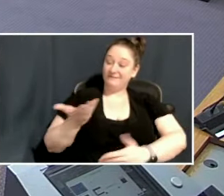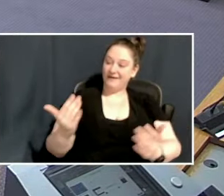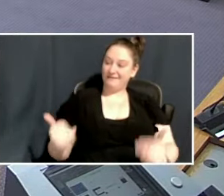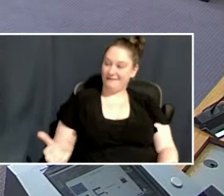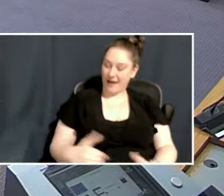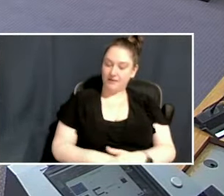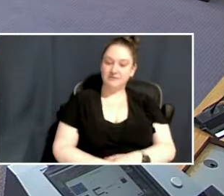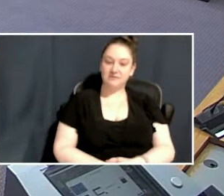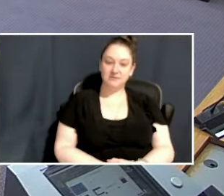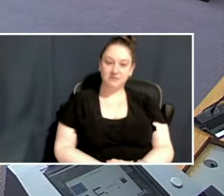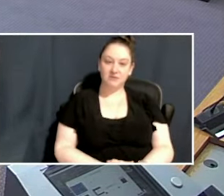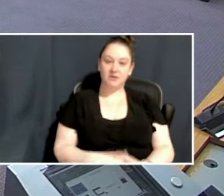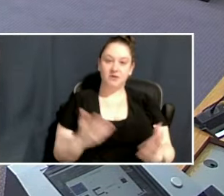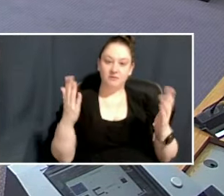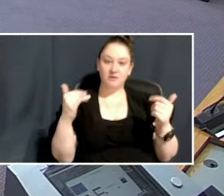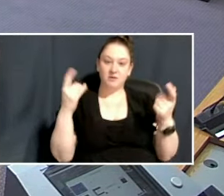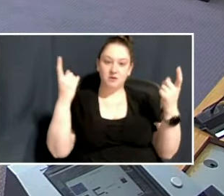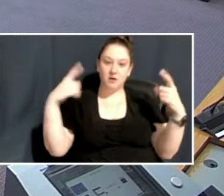next proclamation,